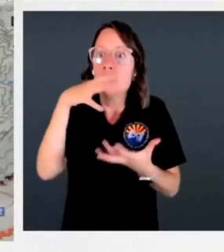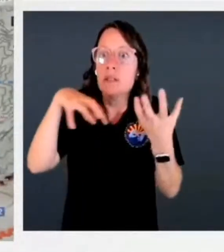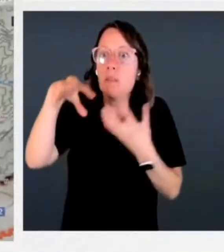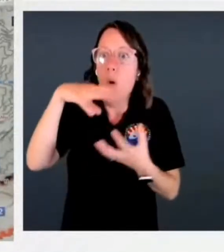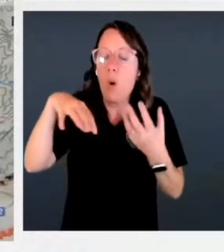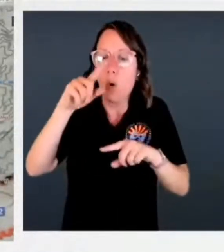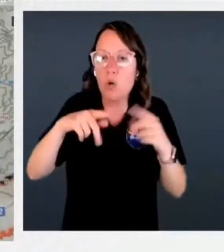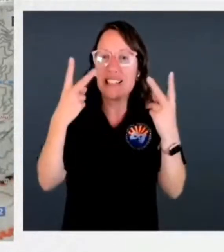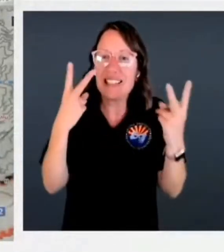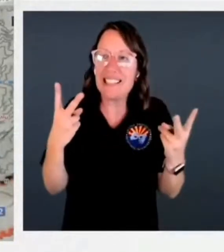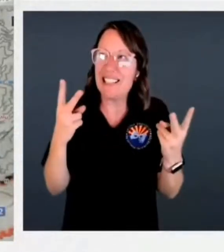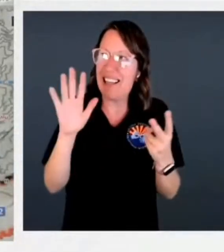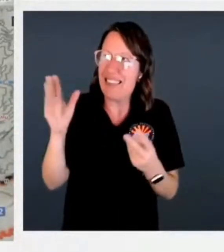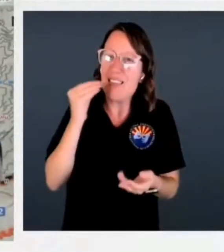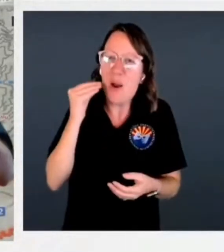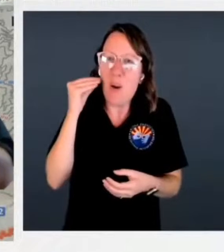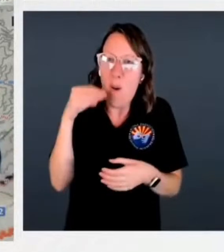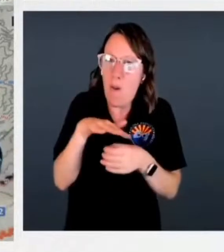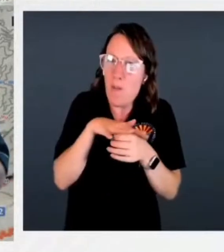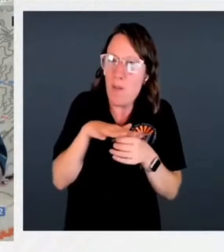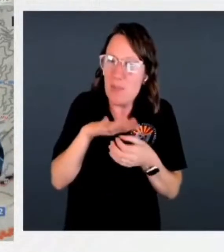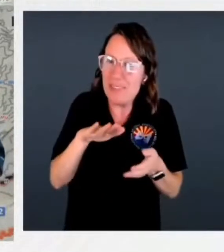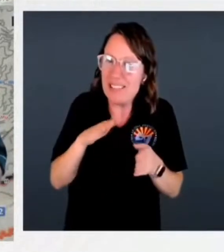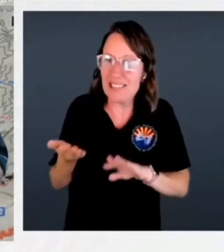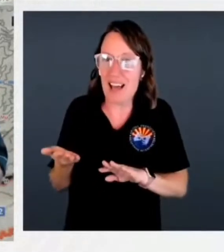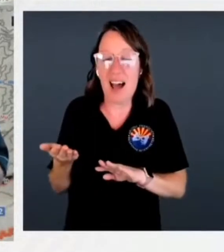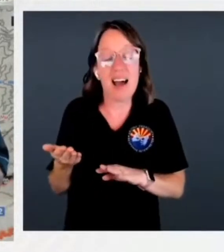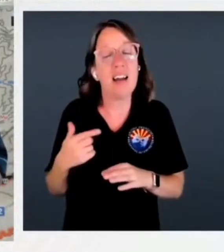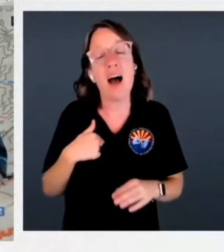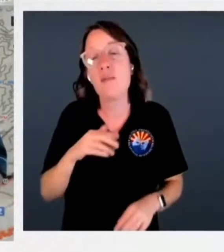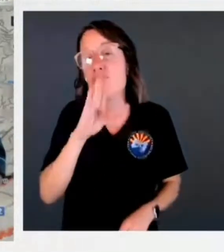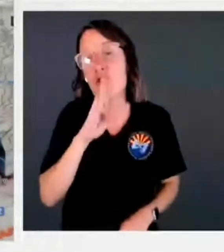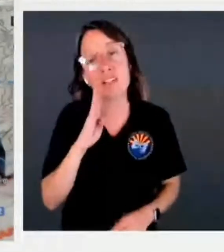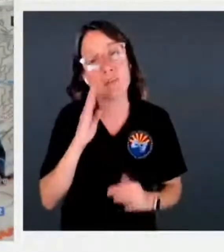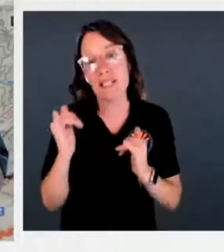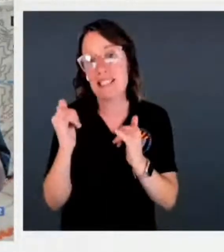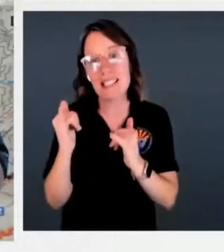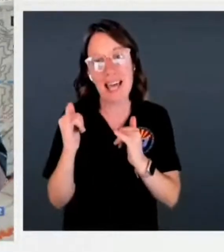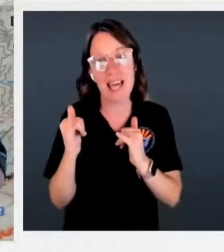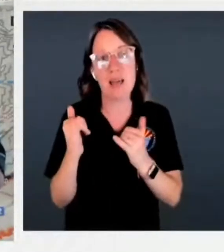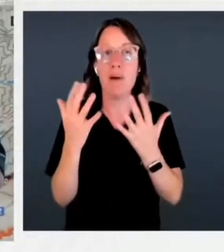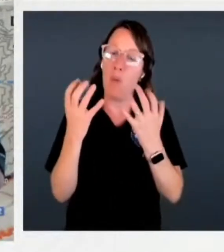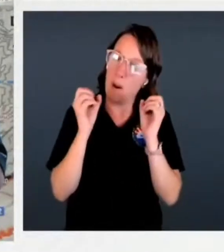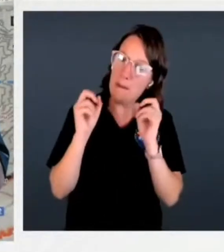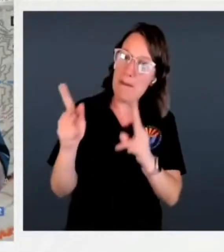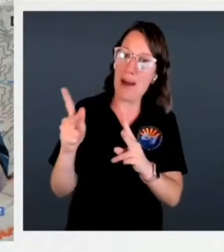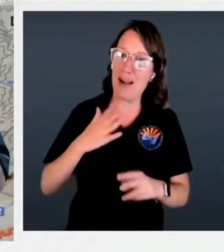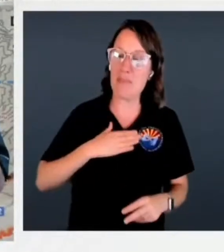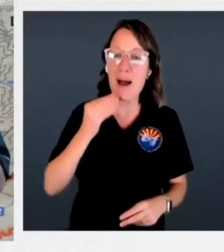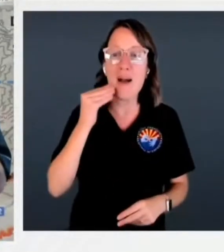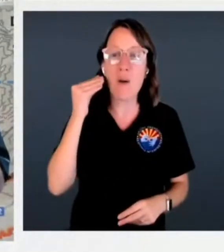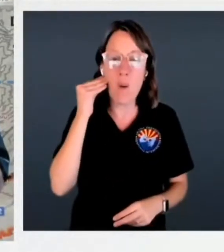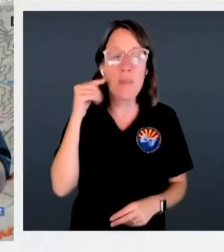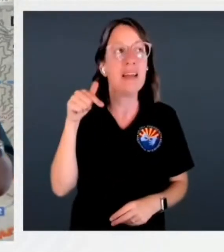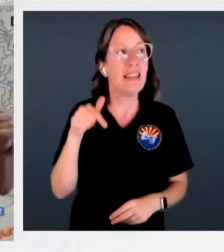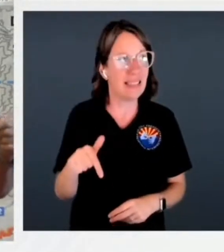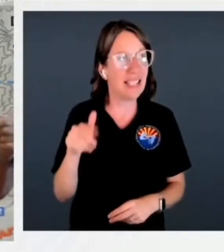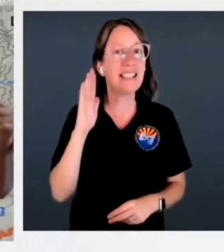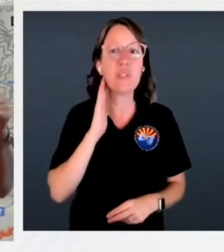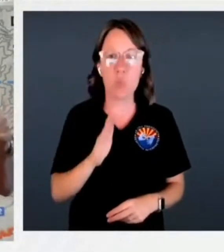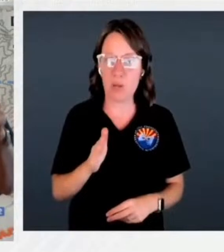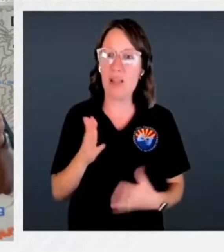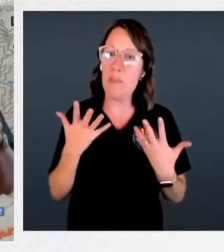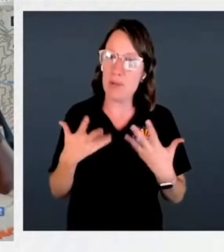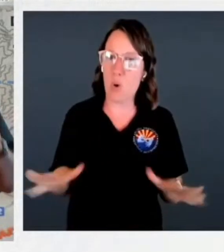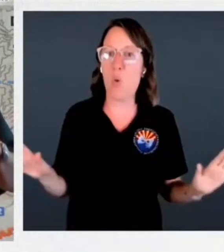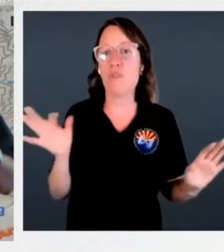frustrated. I'd like to go back to my home, and this will be over fairly soon. But we got to get through this, and we have to give the firefighters on the ground